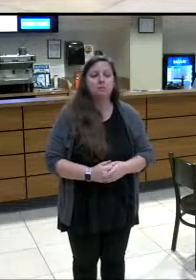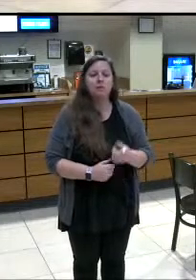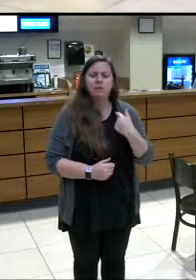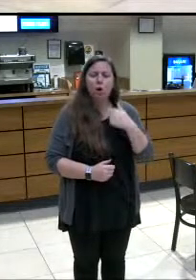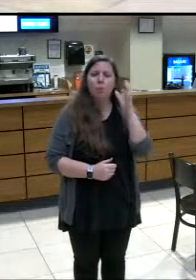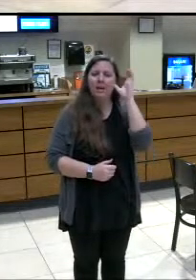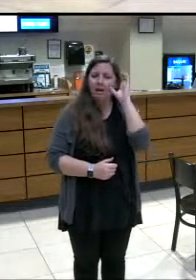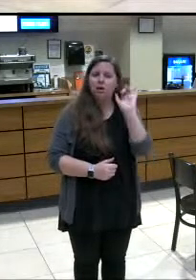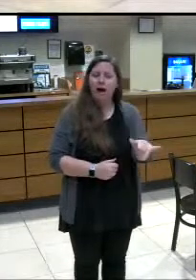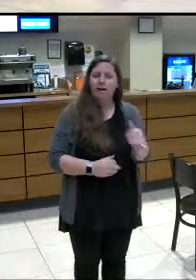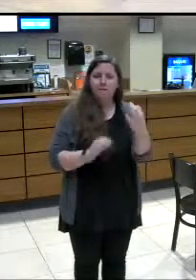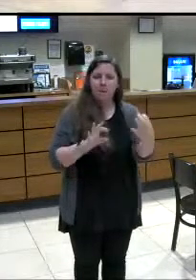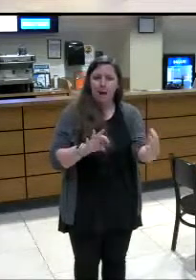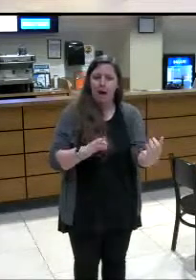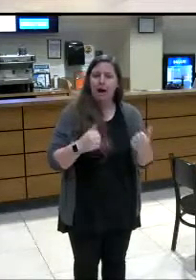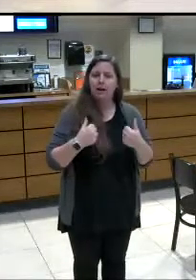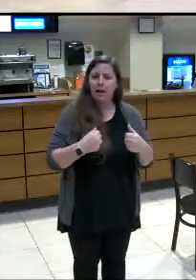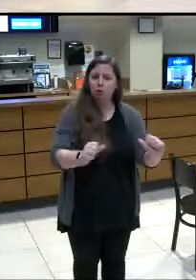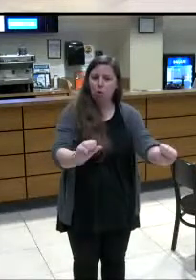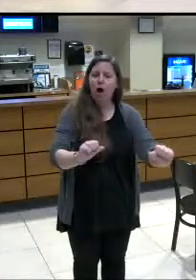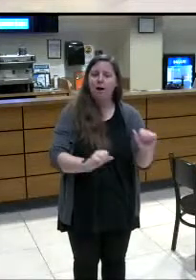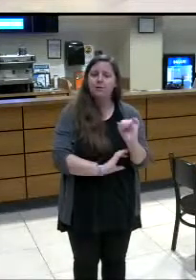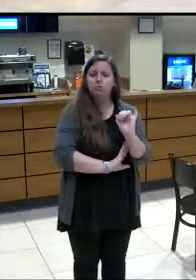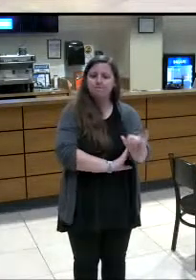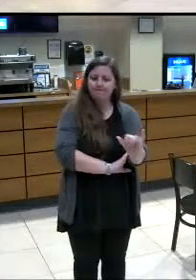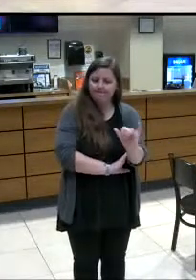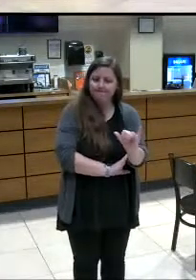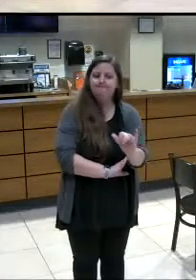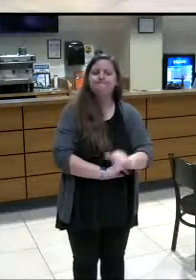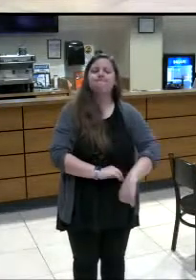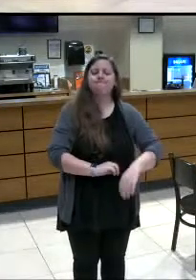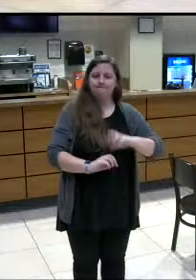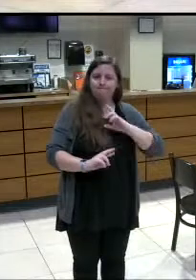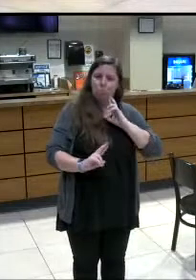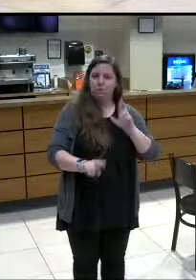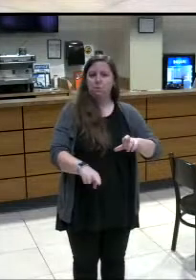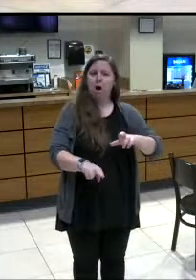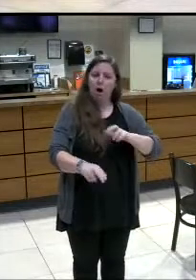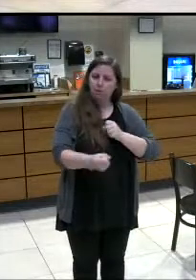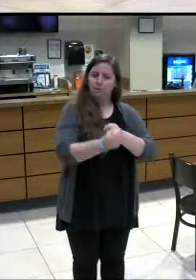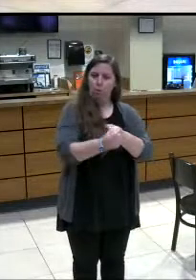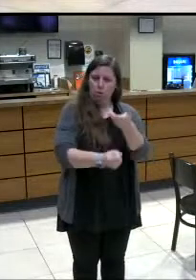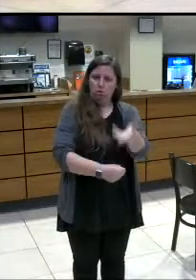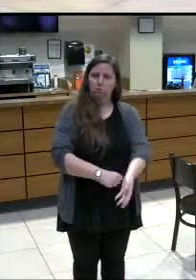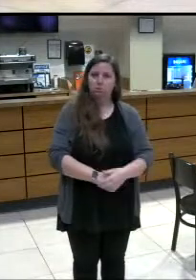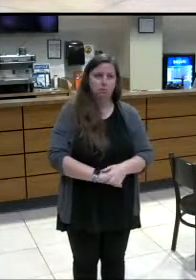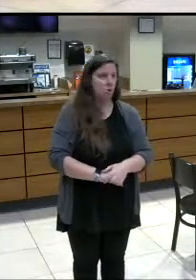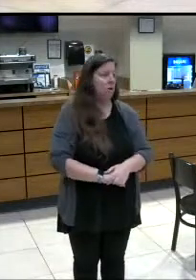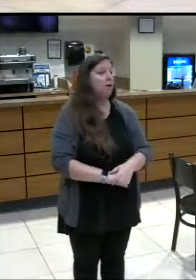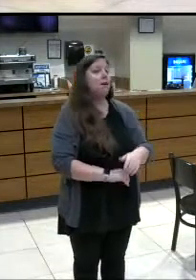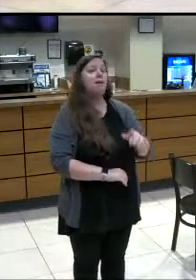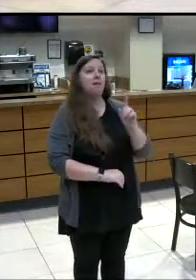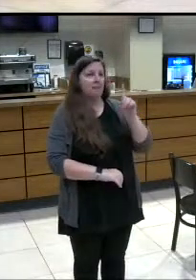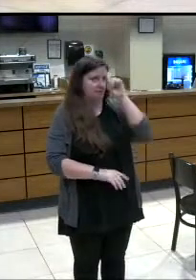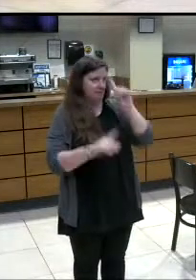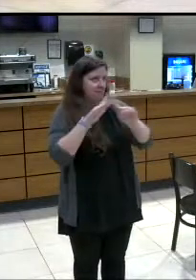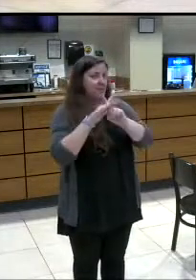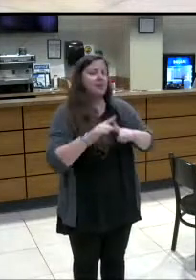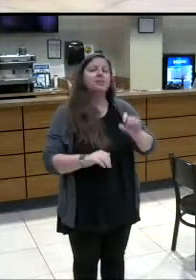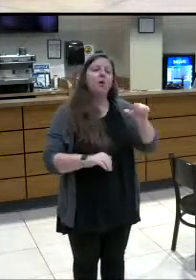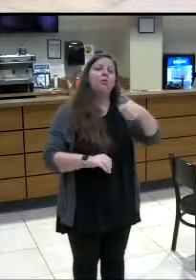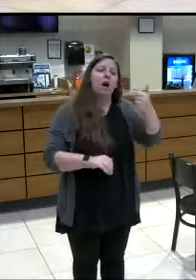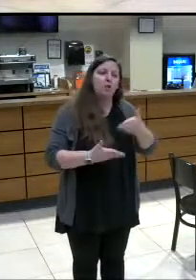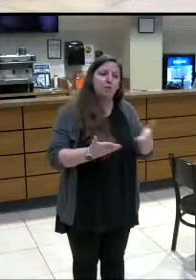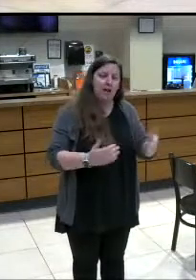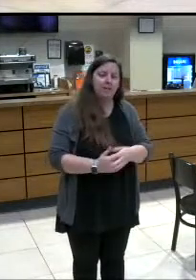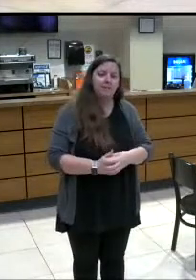feedback and try to be responsive and supportive of that. I know what I was going to say. And so the other thing, Dr. Anderson, is that